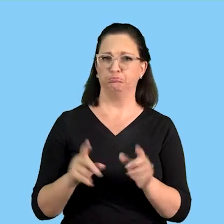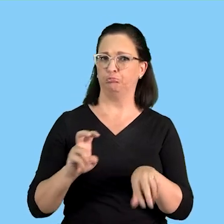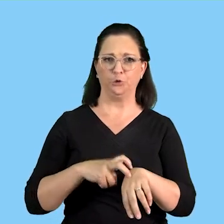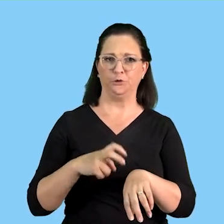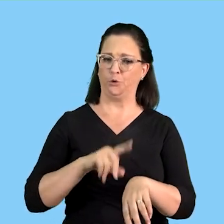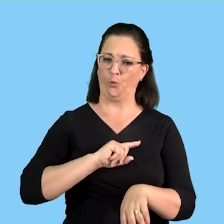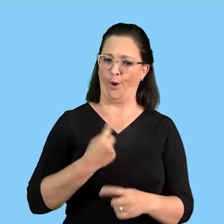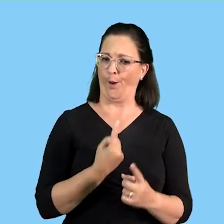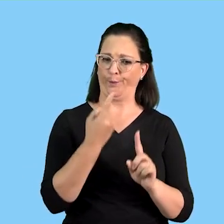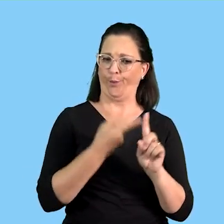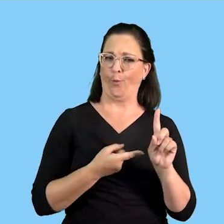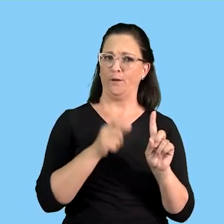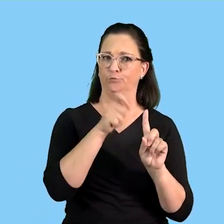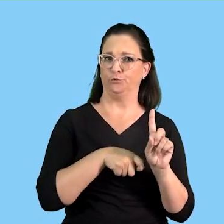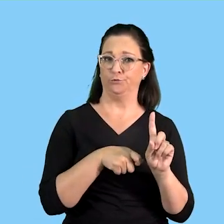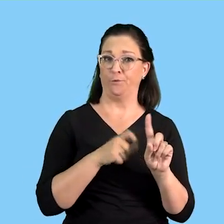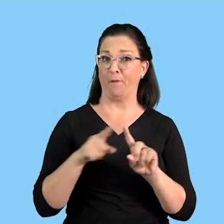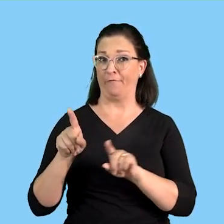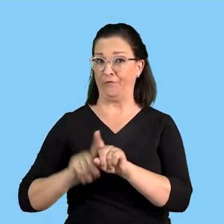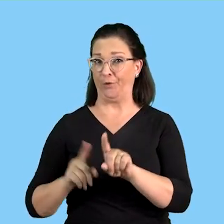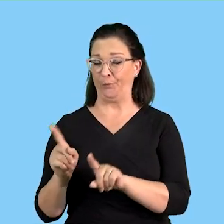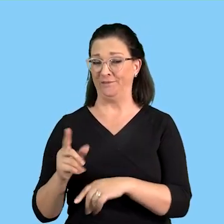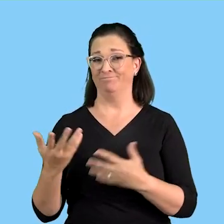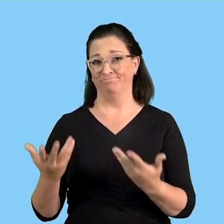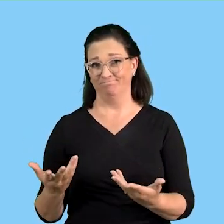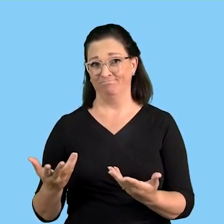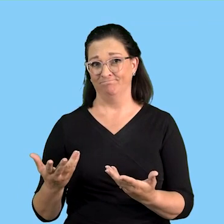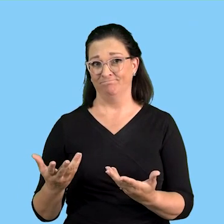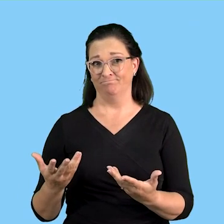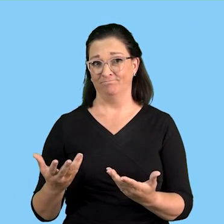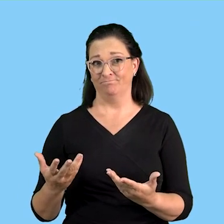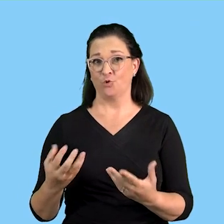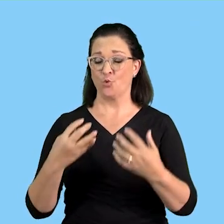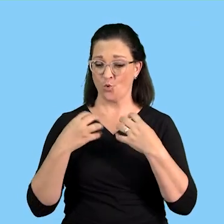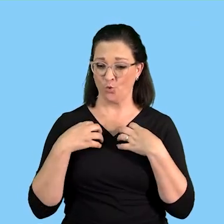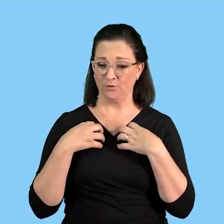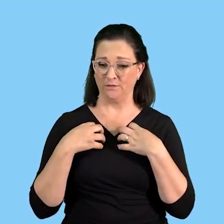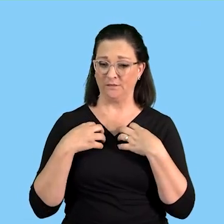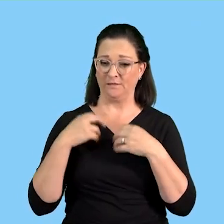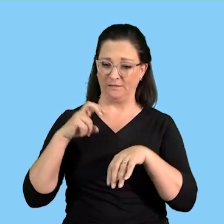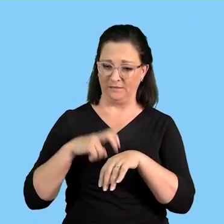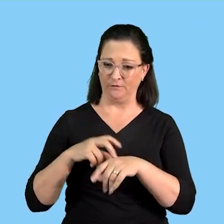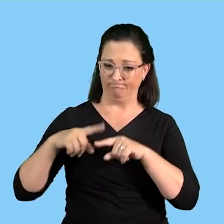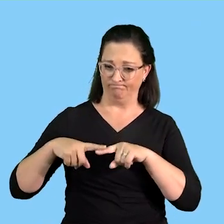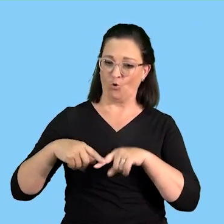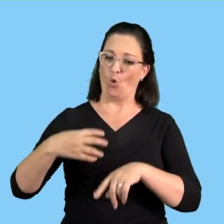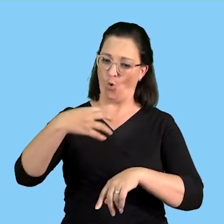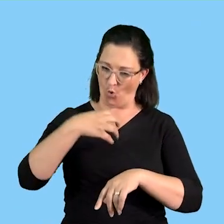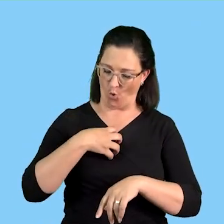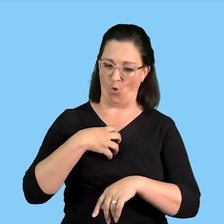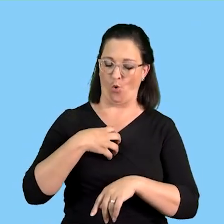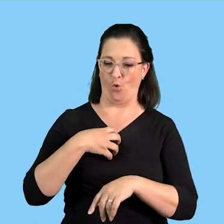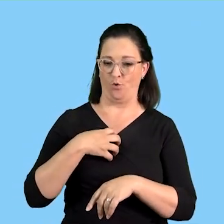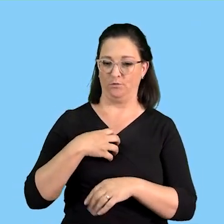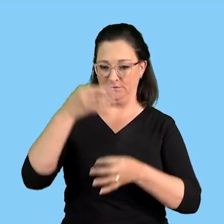to consult others. However, the failure is the idea that owners have to rely on their own decision making